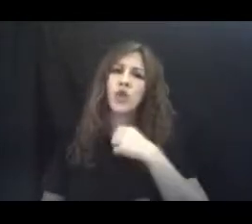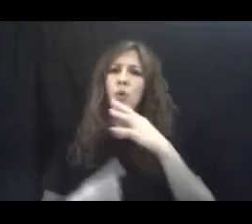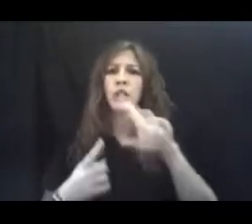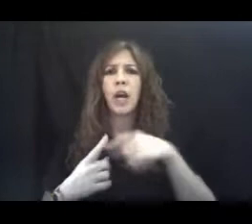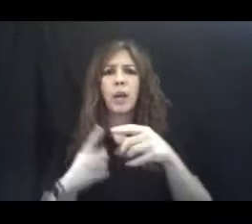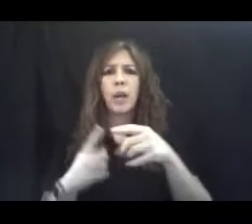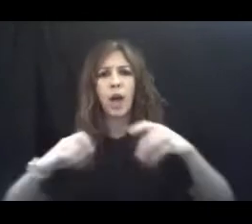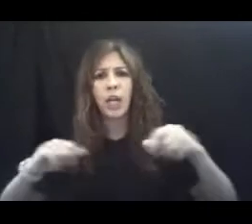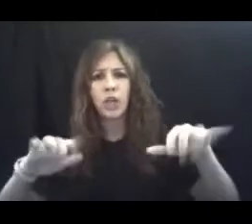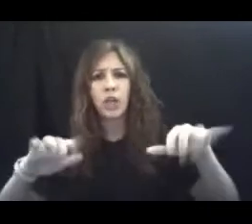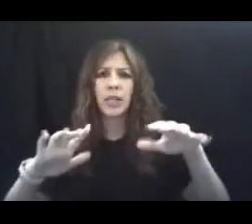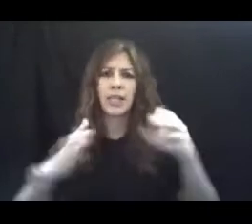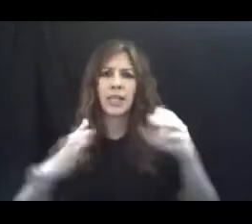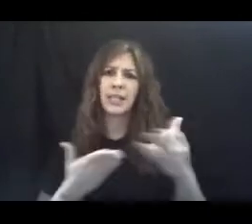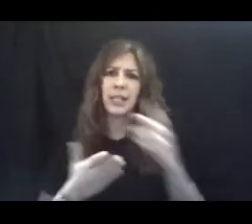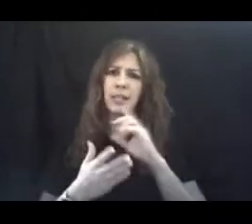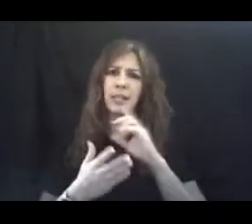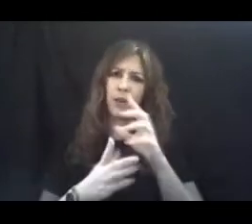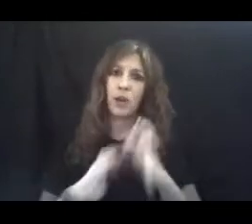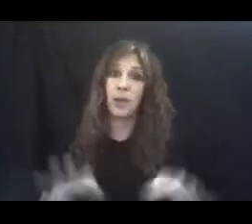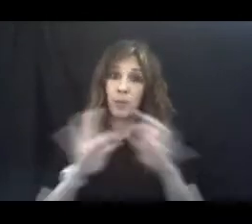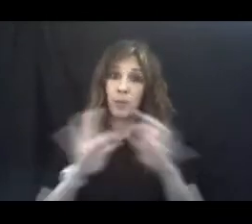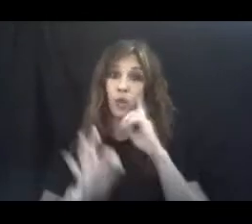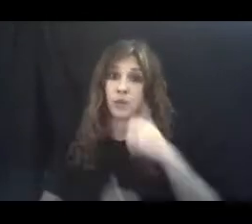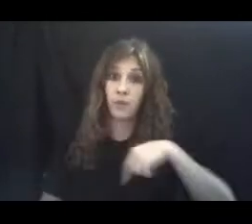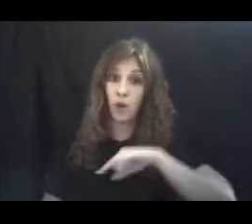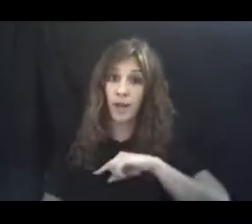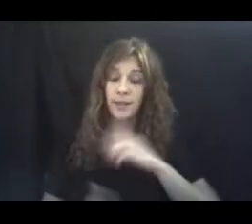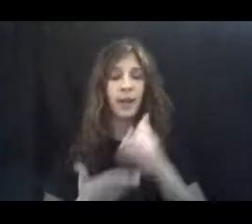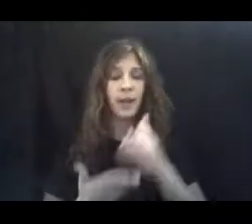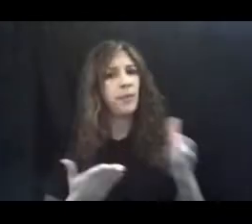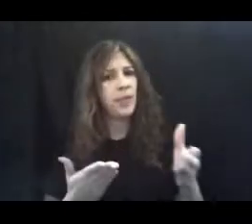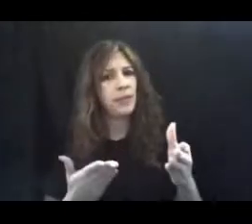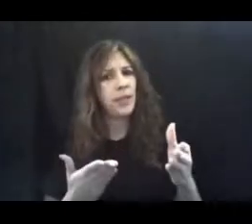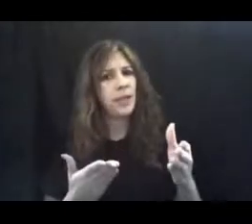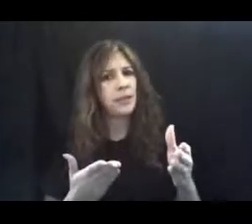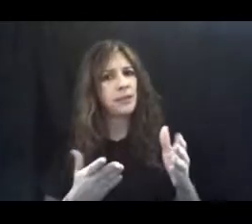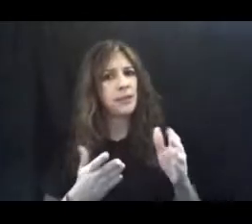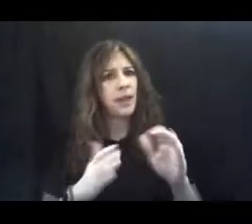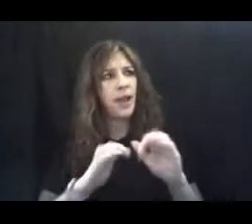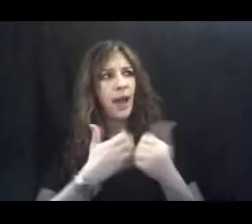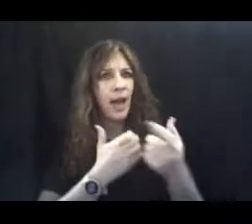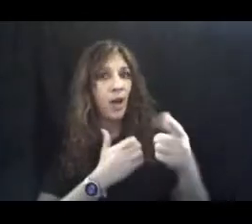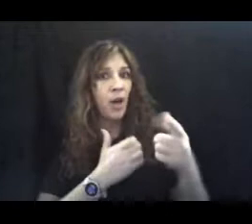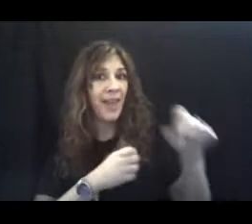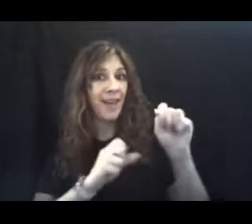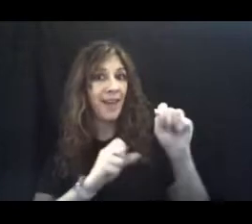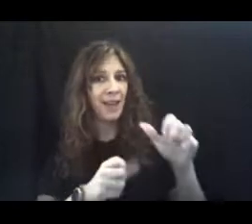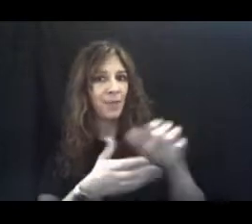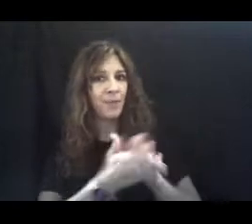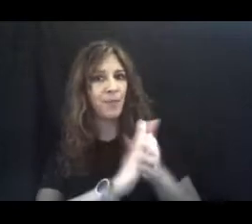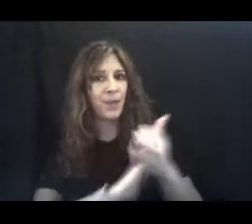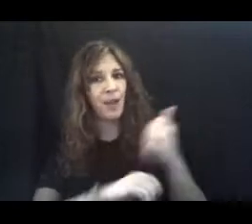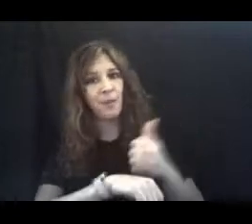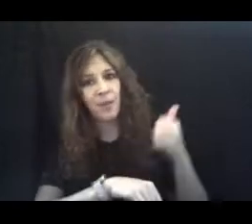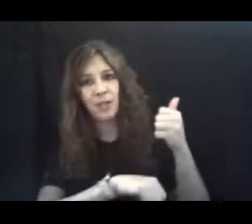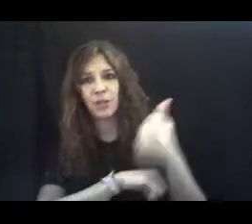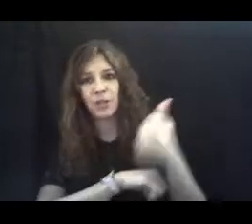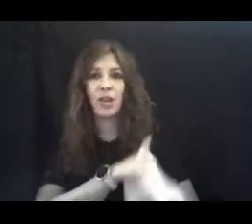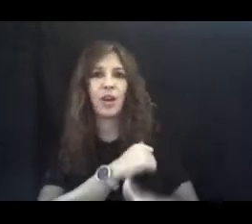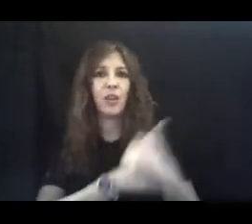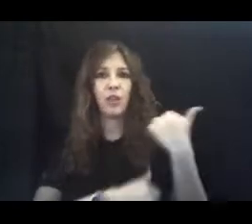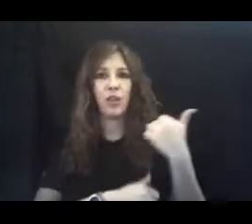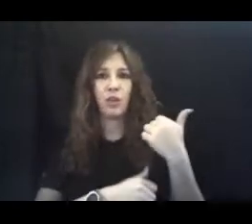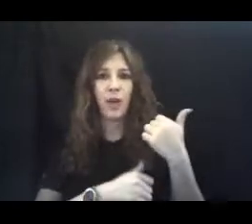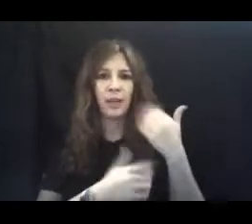significant to us, and also the way that those things can come under threat because of racial